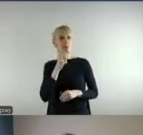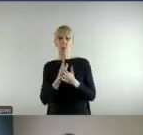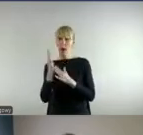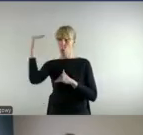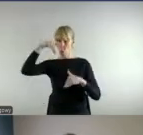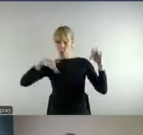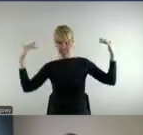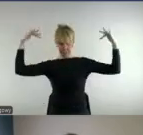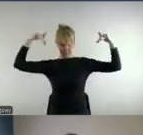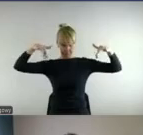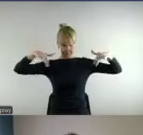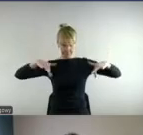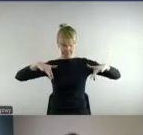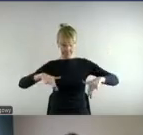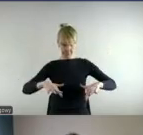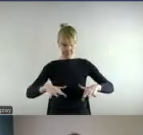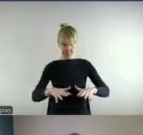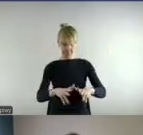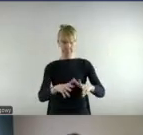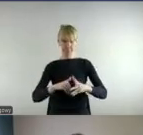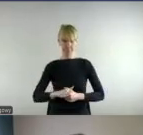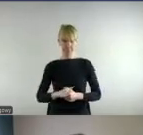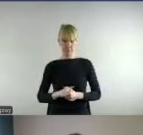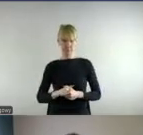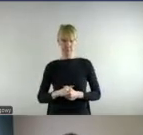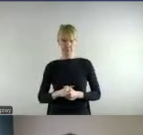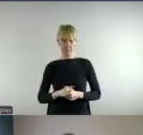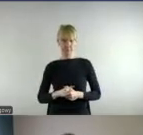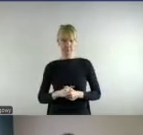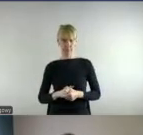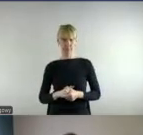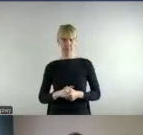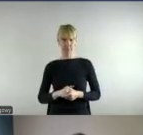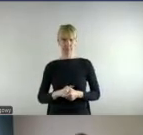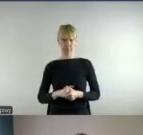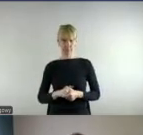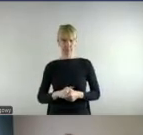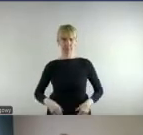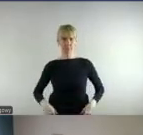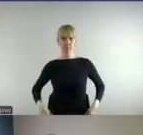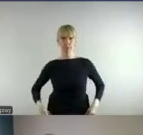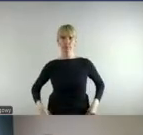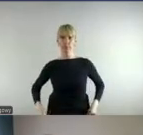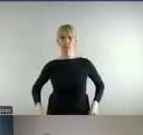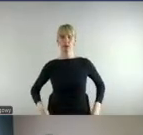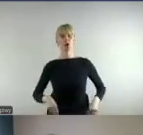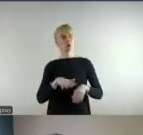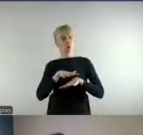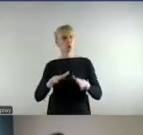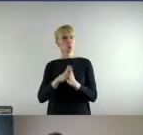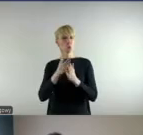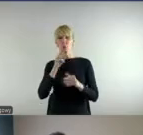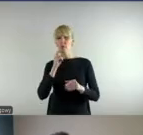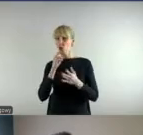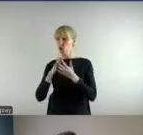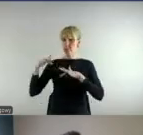water per second in the river of Storelva in the center of Hønefoss, compared to less than 100, which normally flows at this